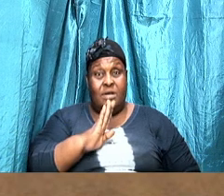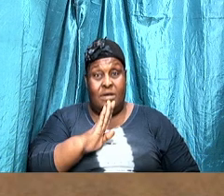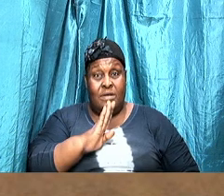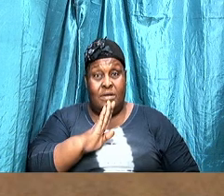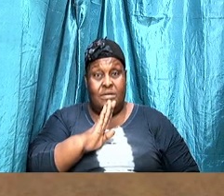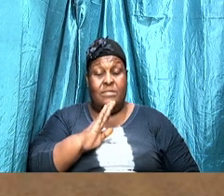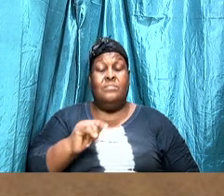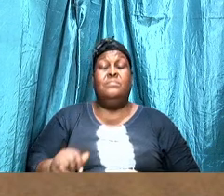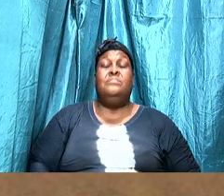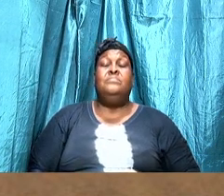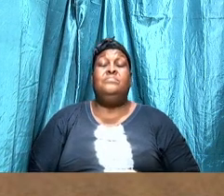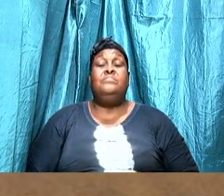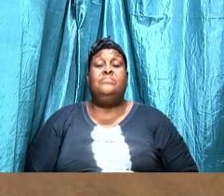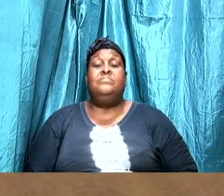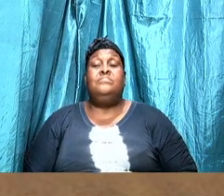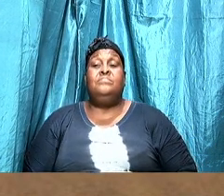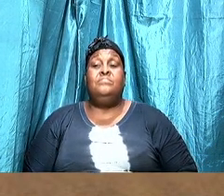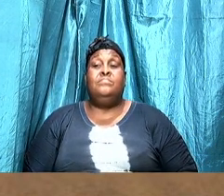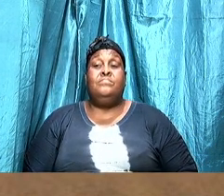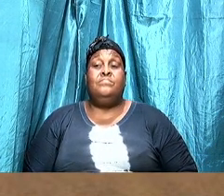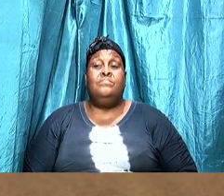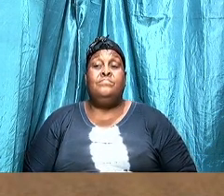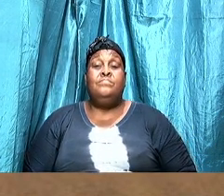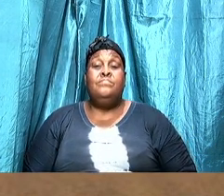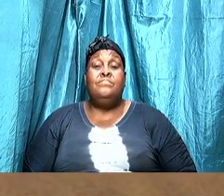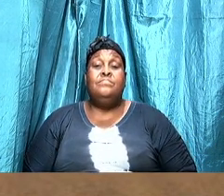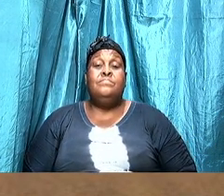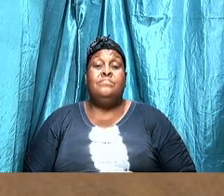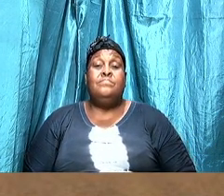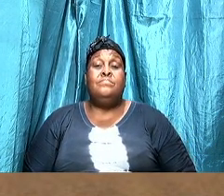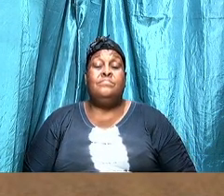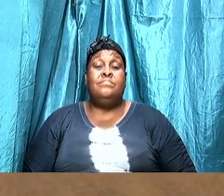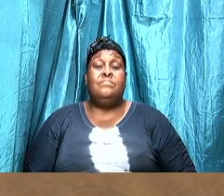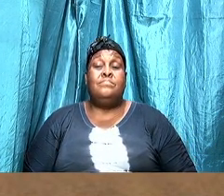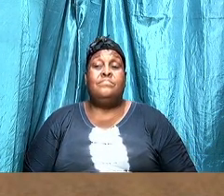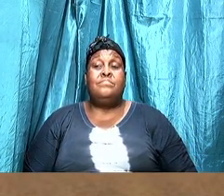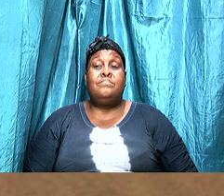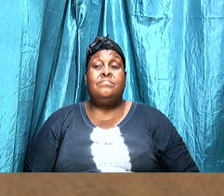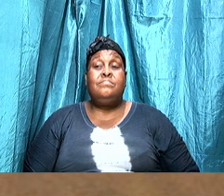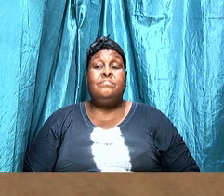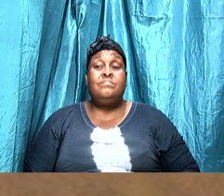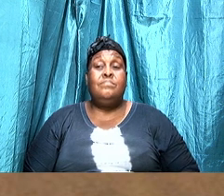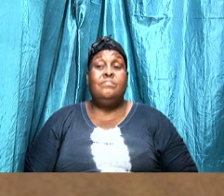the perfect will of God for us.